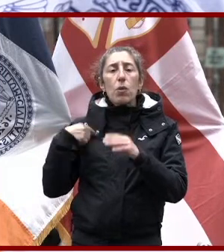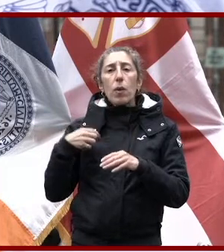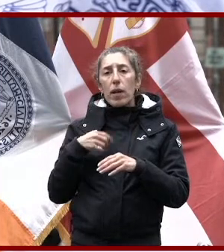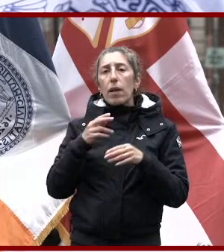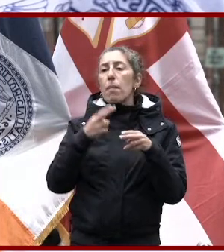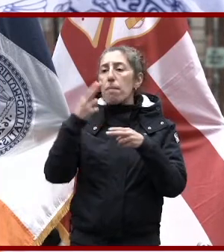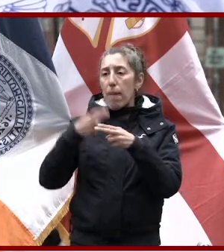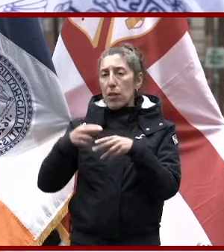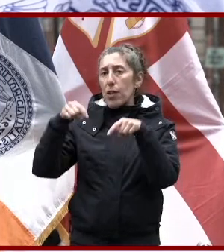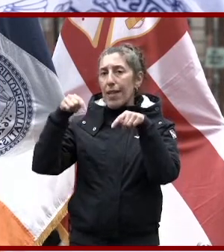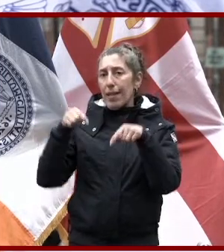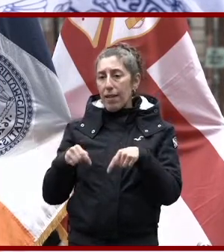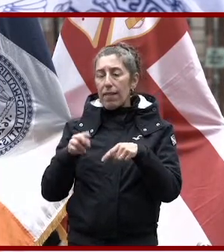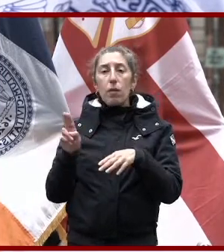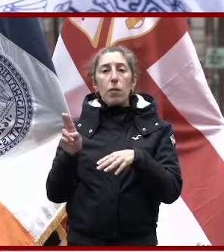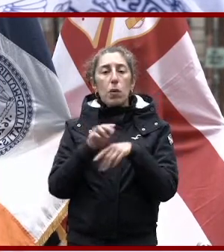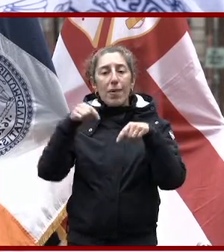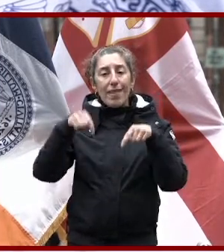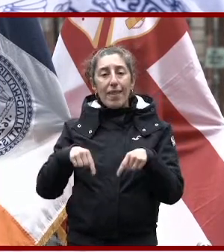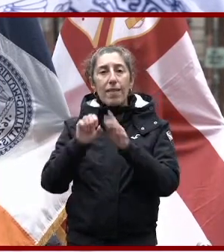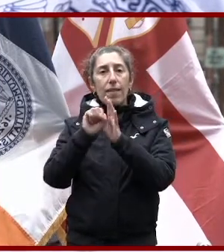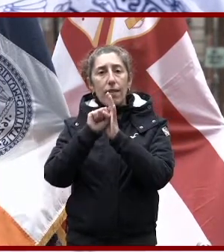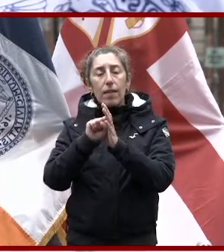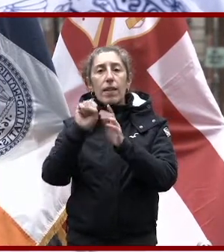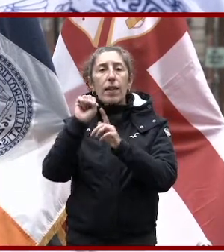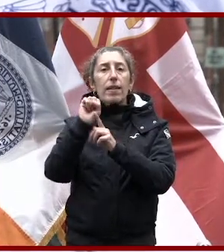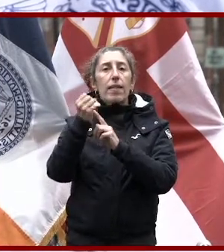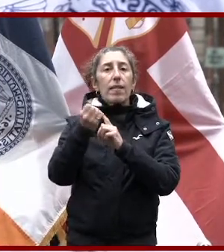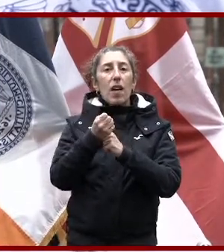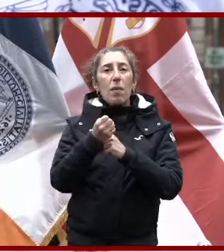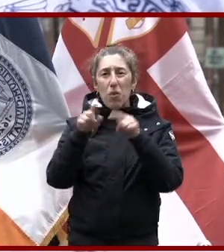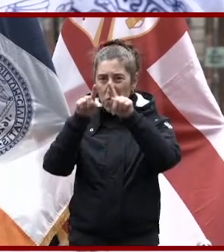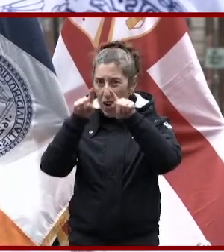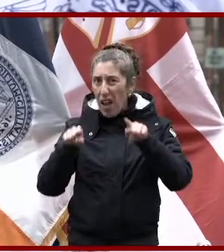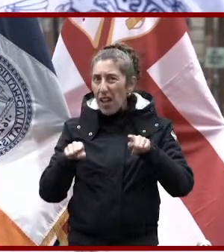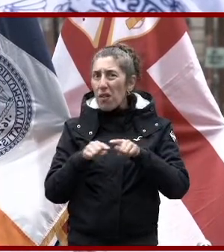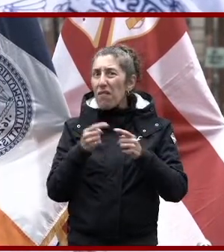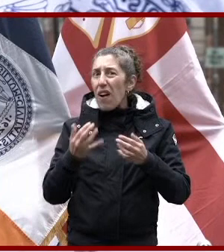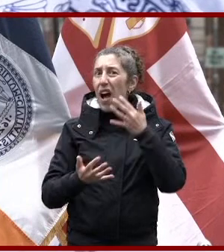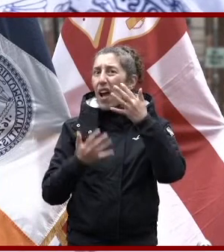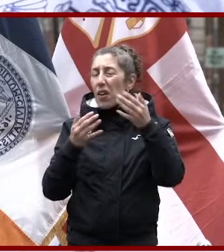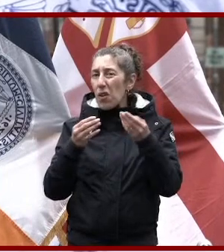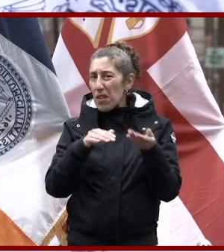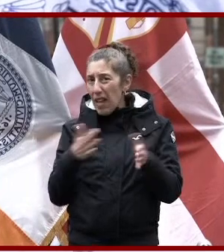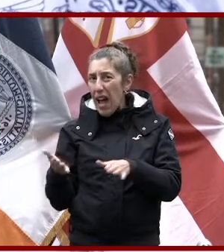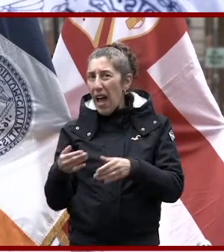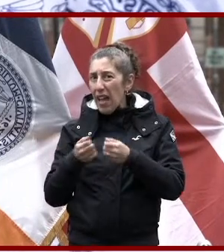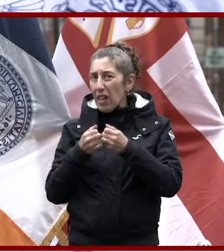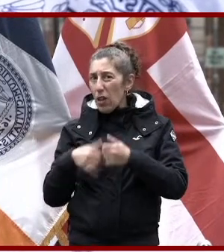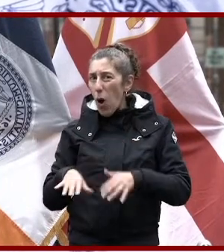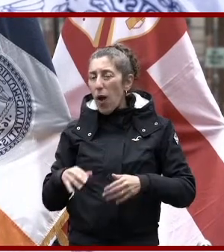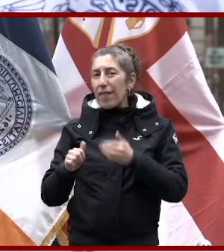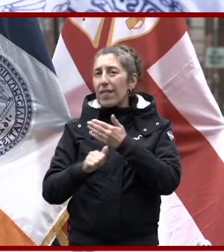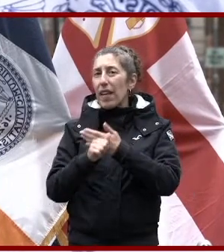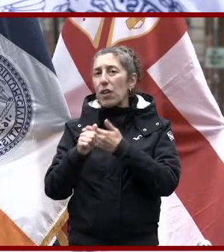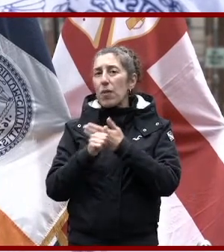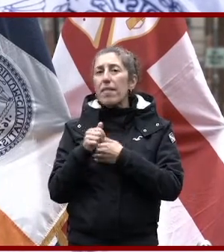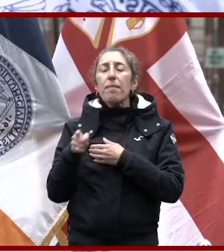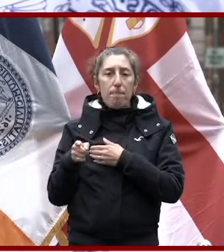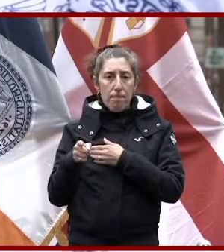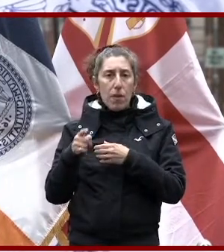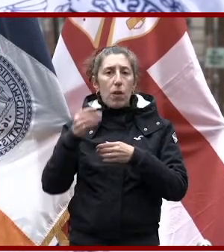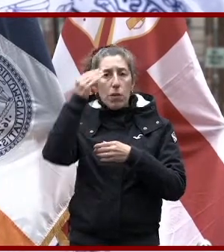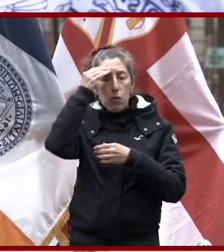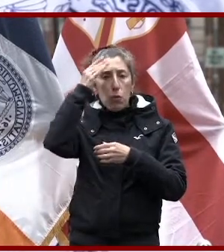there is one charge we give them that I humbly and honestly believe provides an answer to